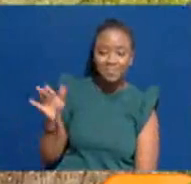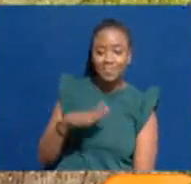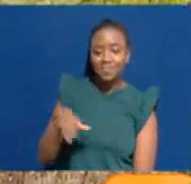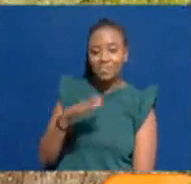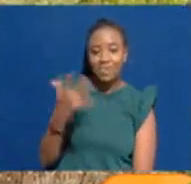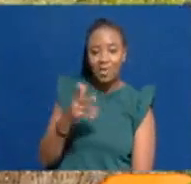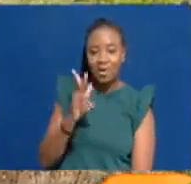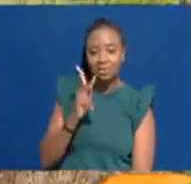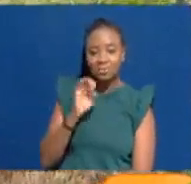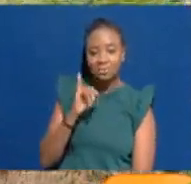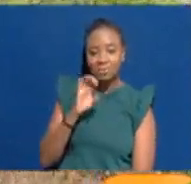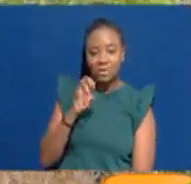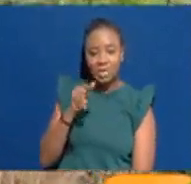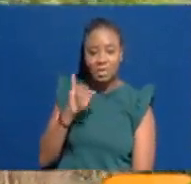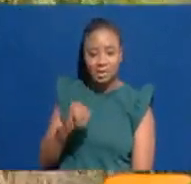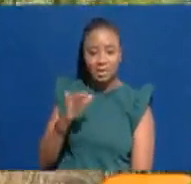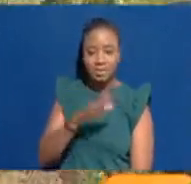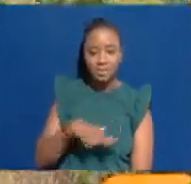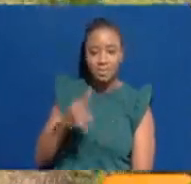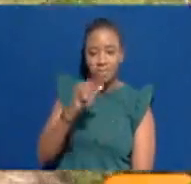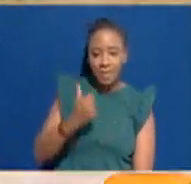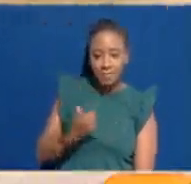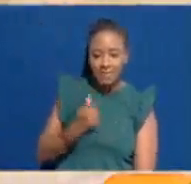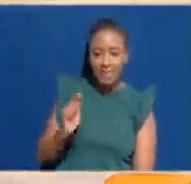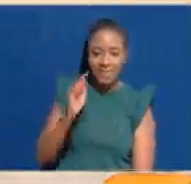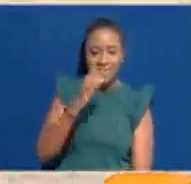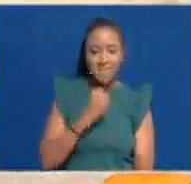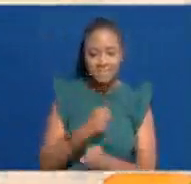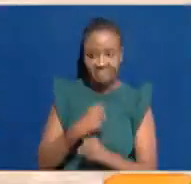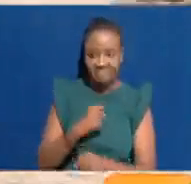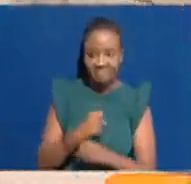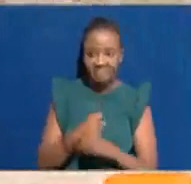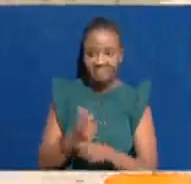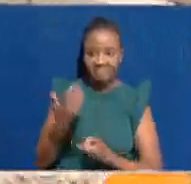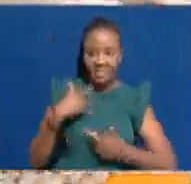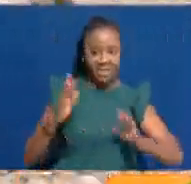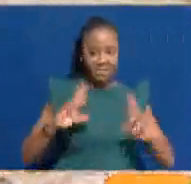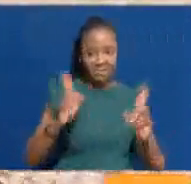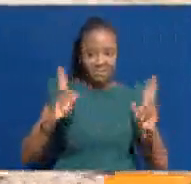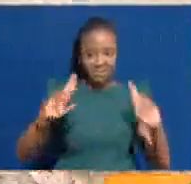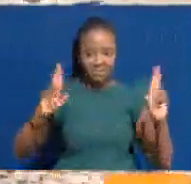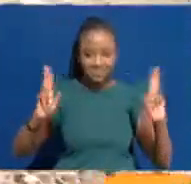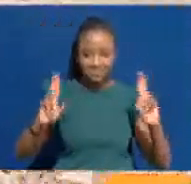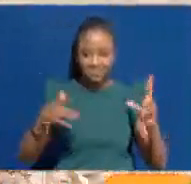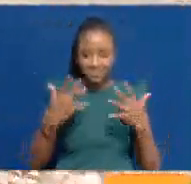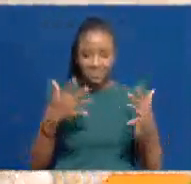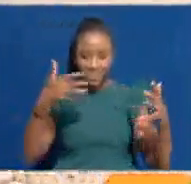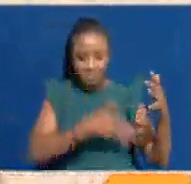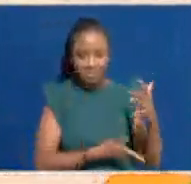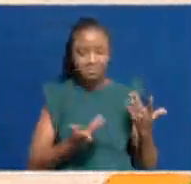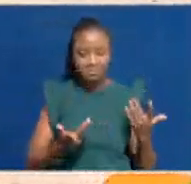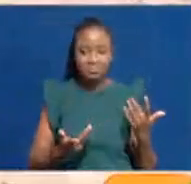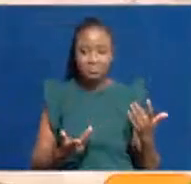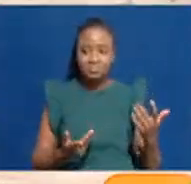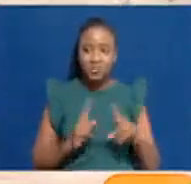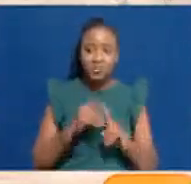Jetkeni constituency, Nyeri County, a girl makes her way into the quarry. She's armed with the tools of trade packed in a bucket, and on